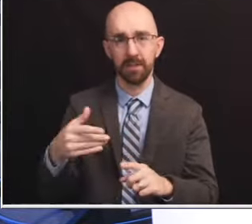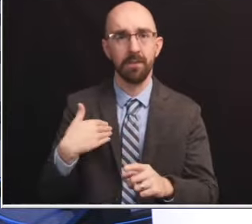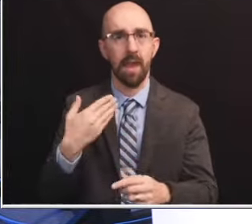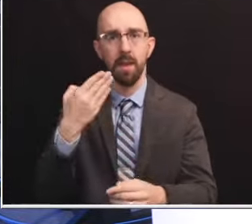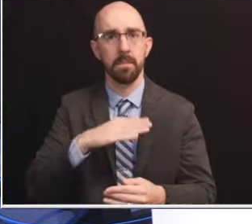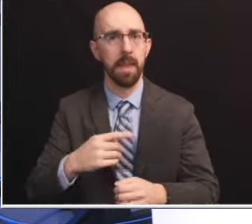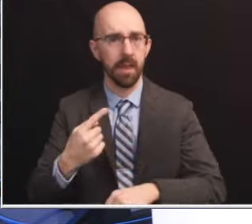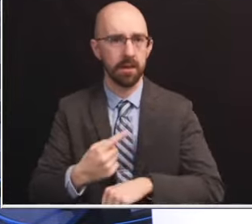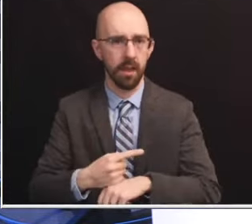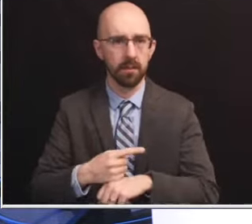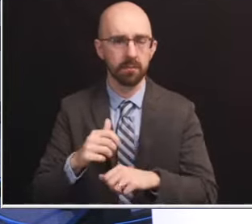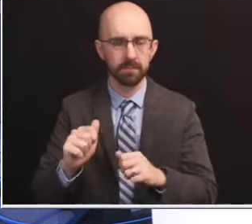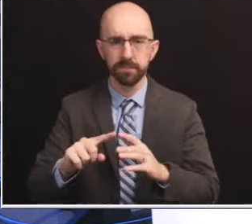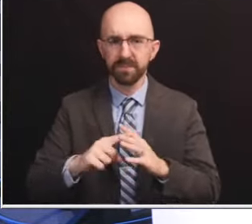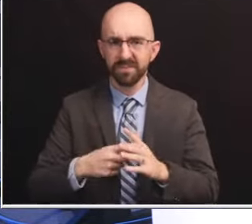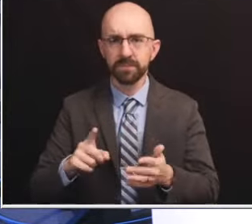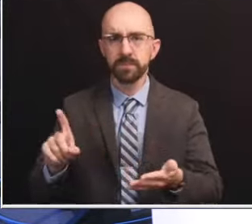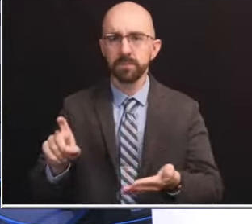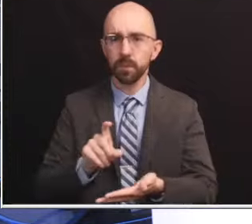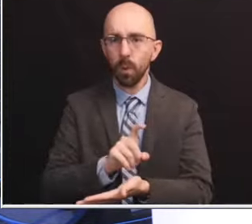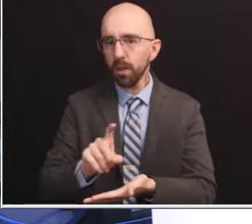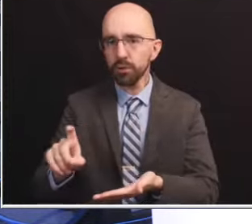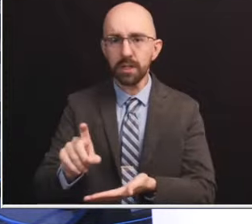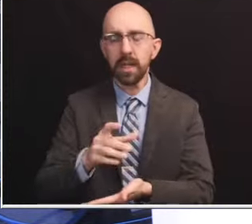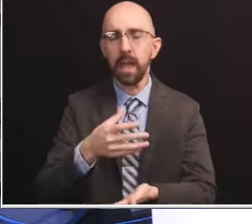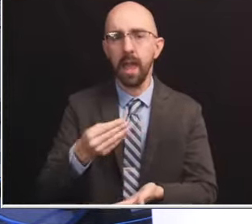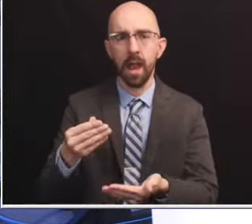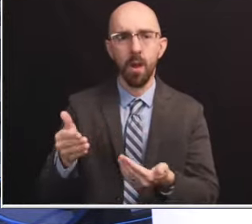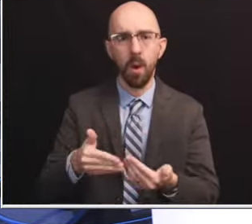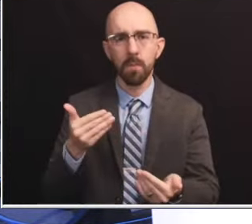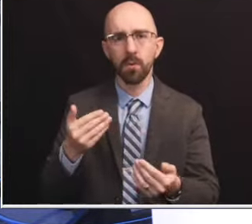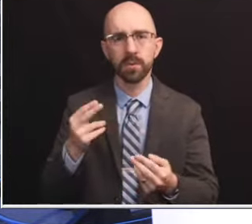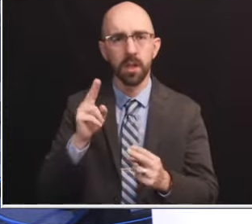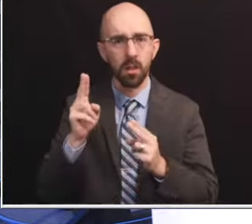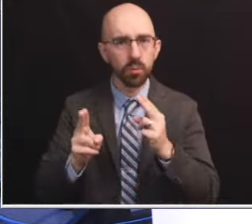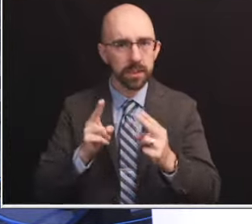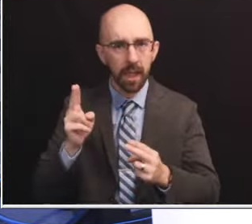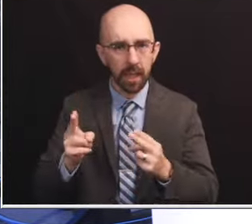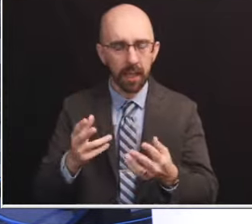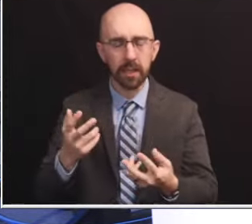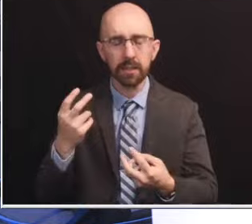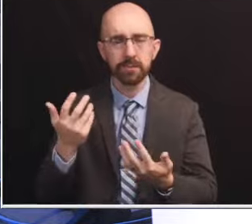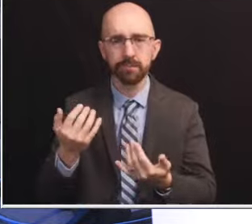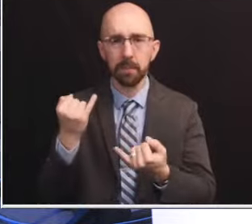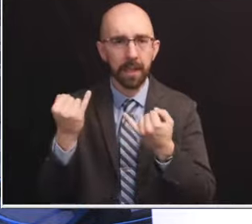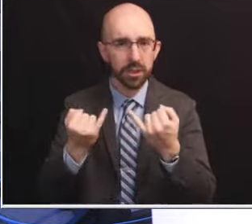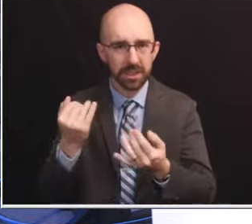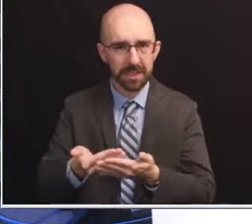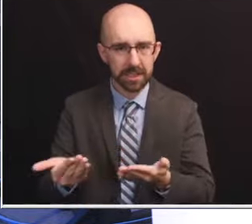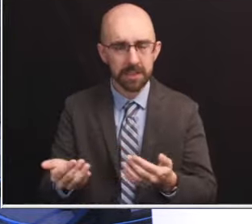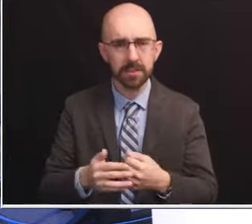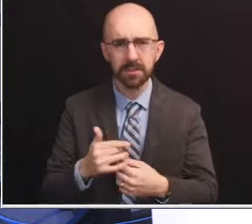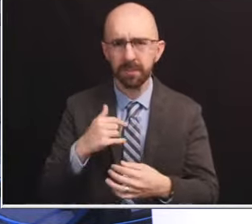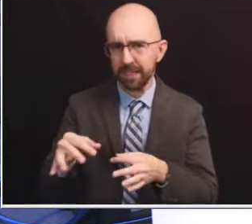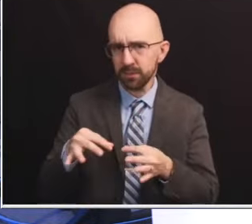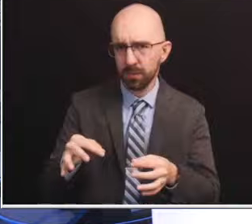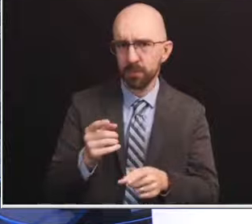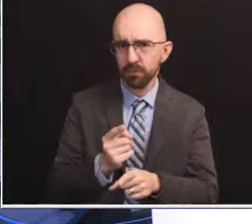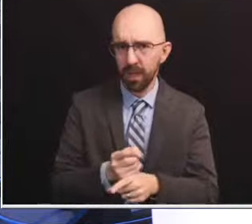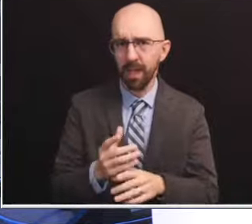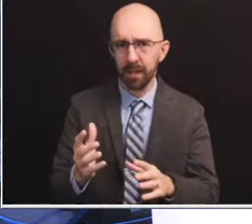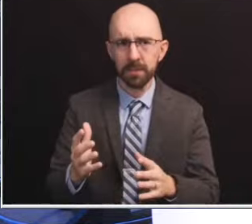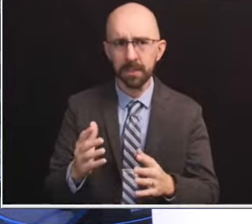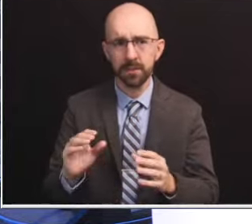would start wandering and almost hallucinating. Am I describing it correctly? Yeah. And no one really